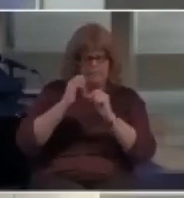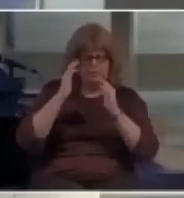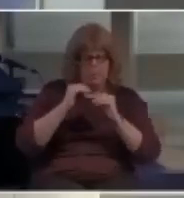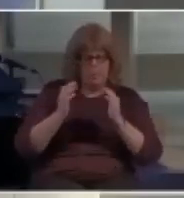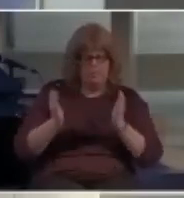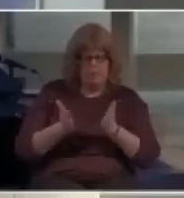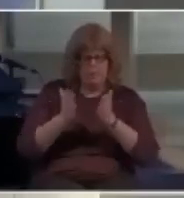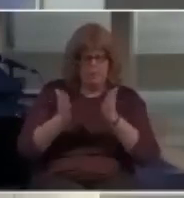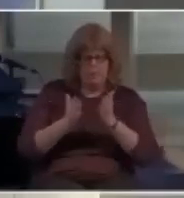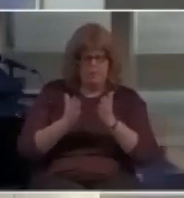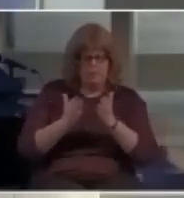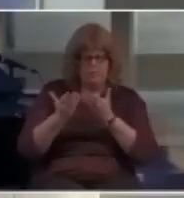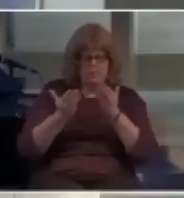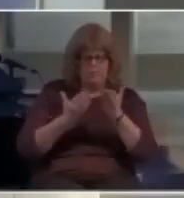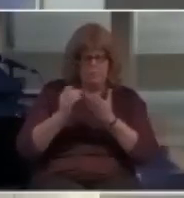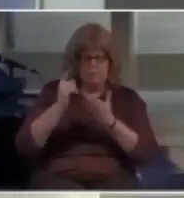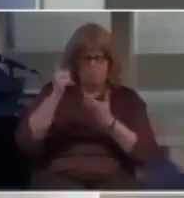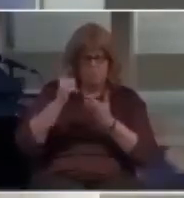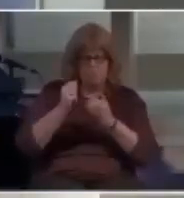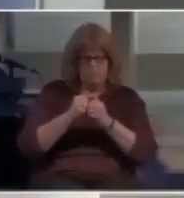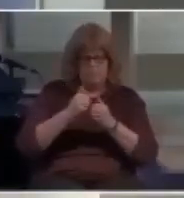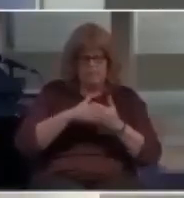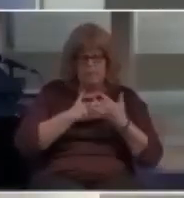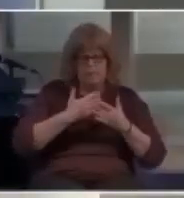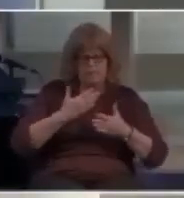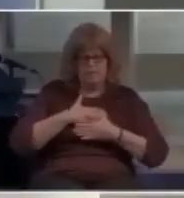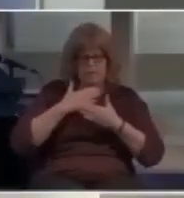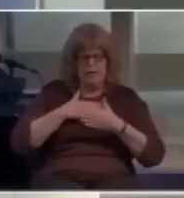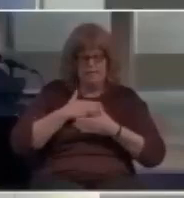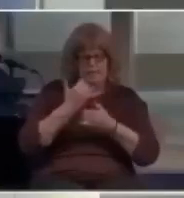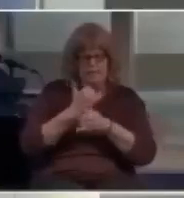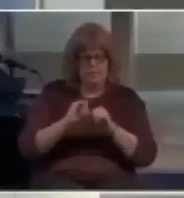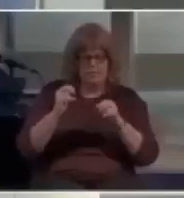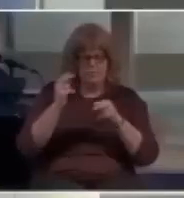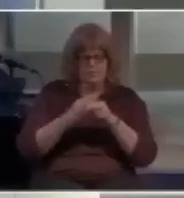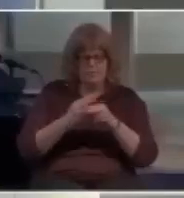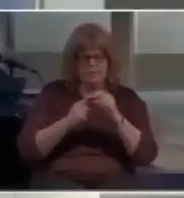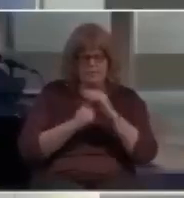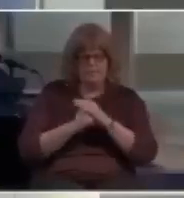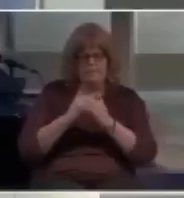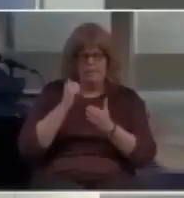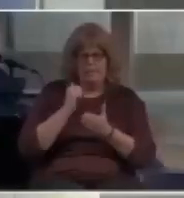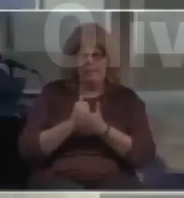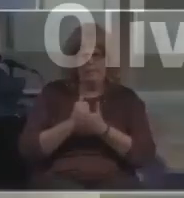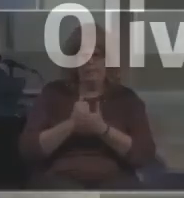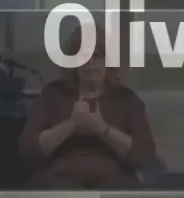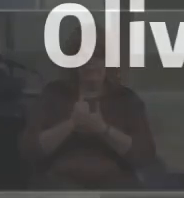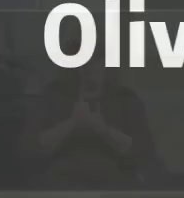encouragement that we might serve you with a glad heart. In Yeshua's name, amen.